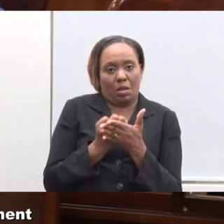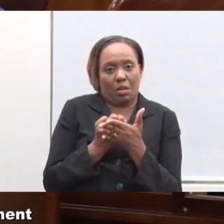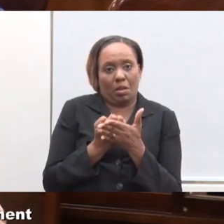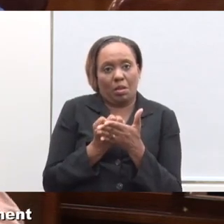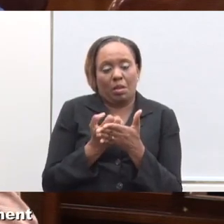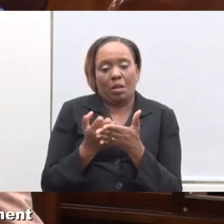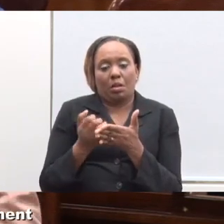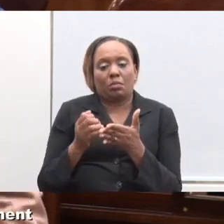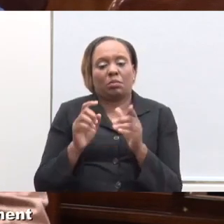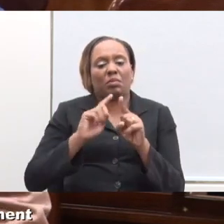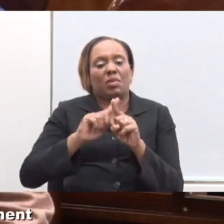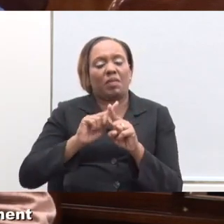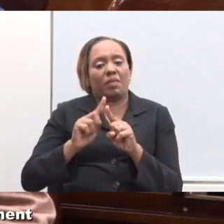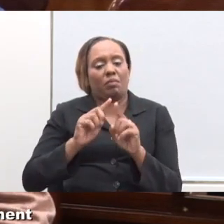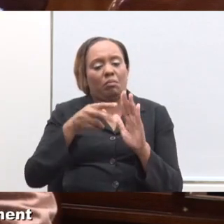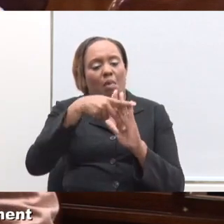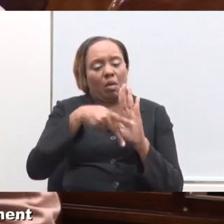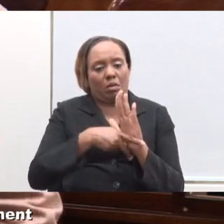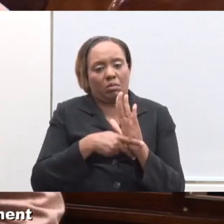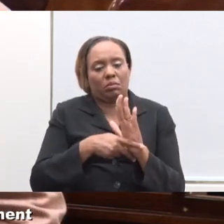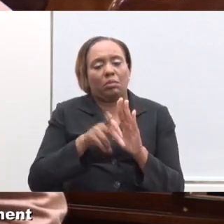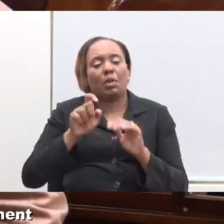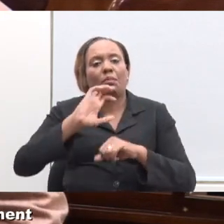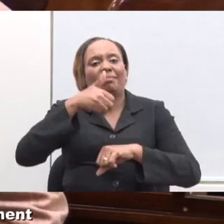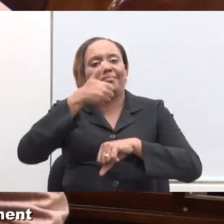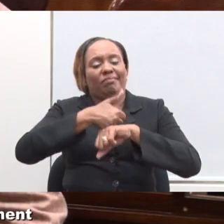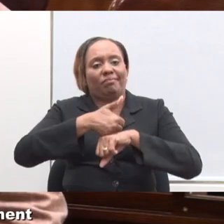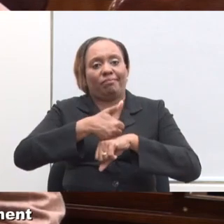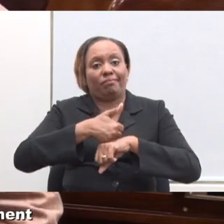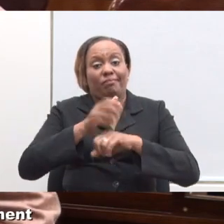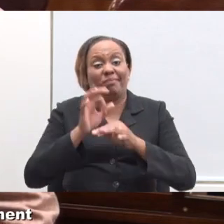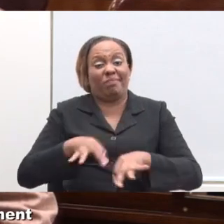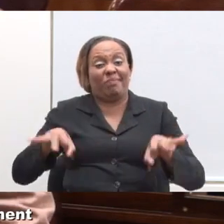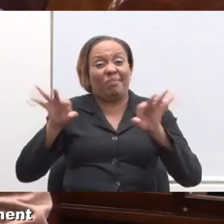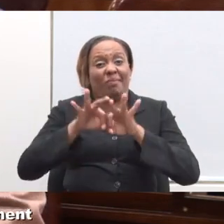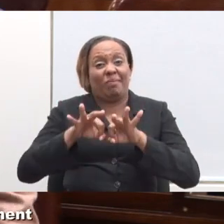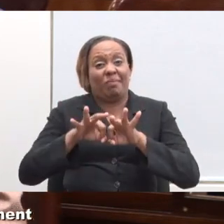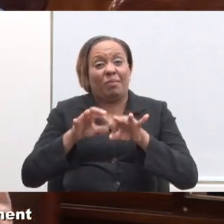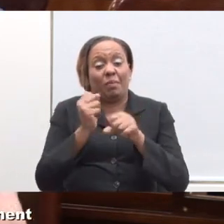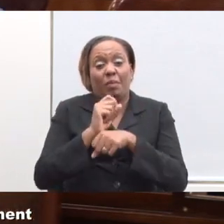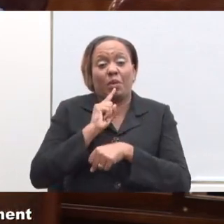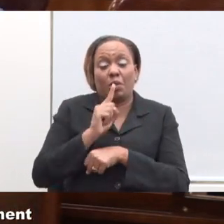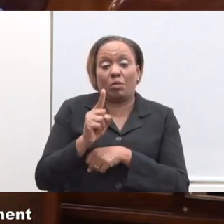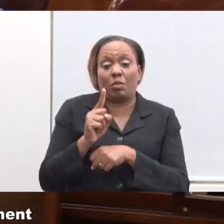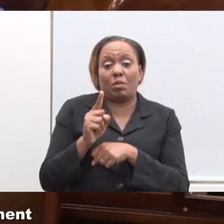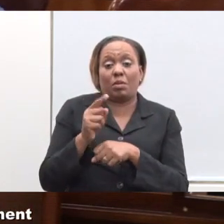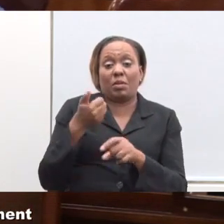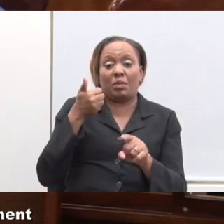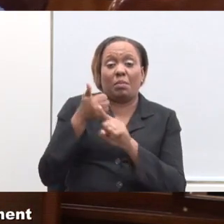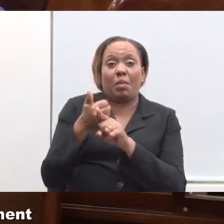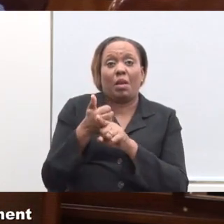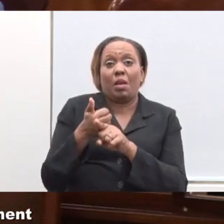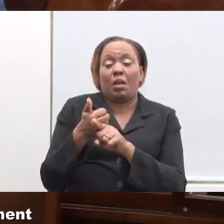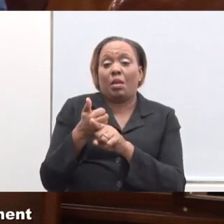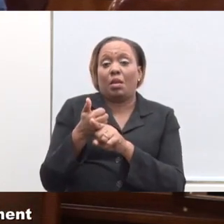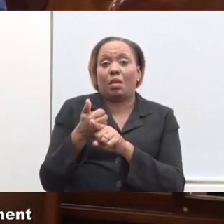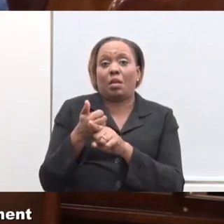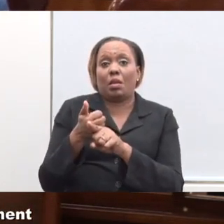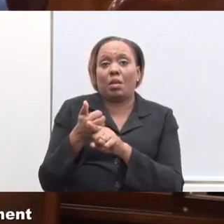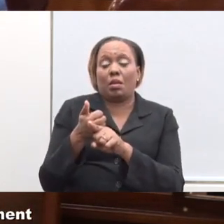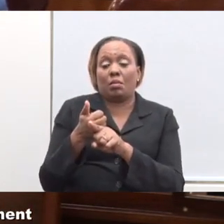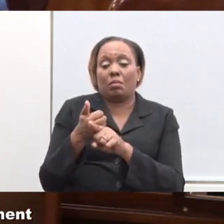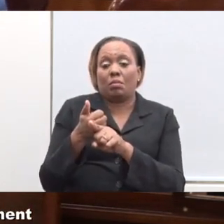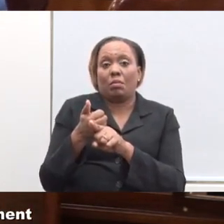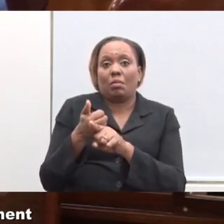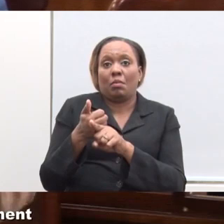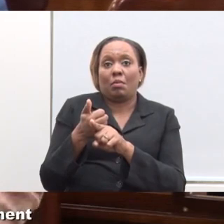measures have to be carefully designed to have the biggest possible impact on jobs and